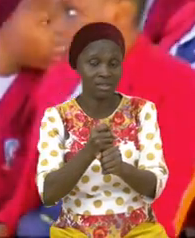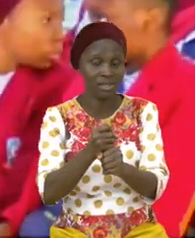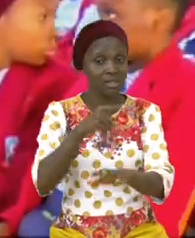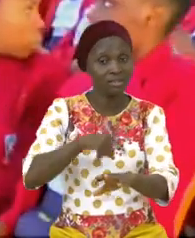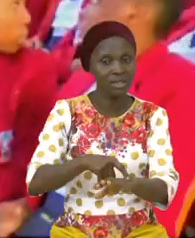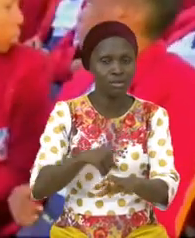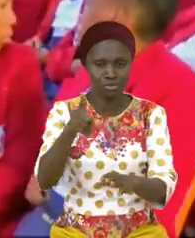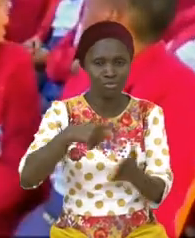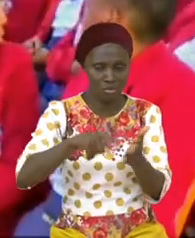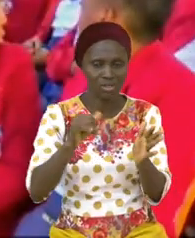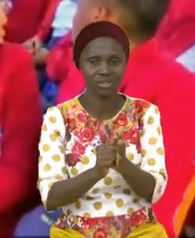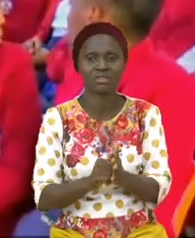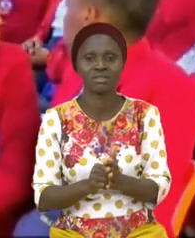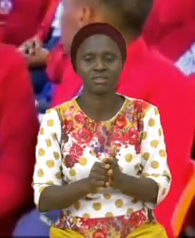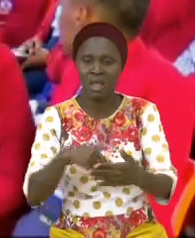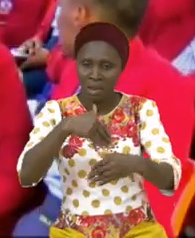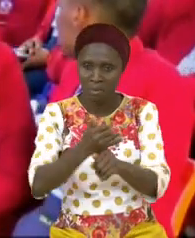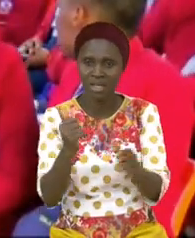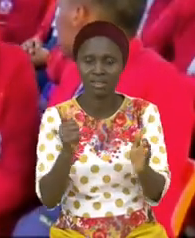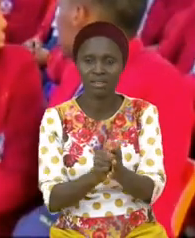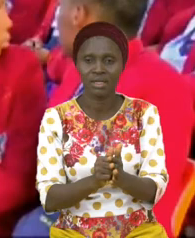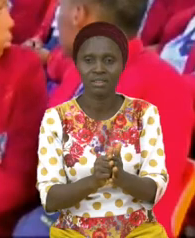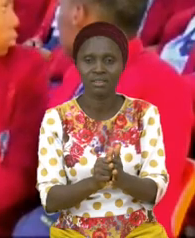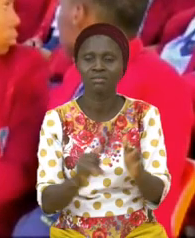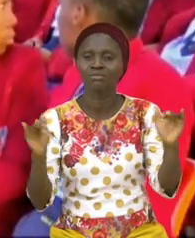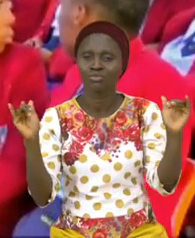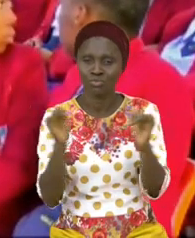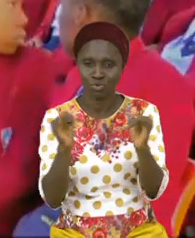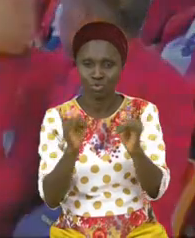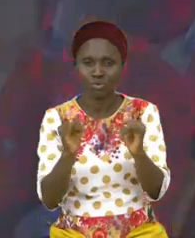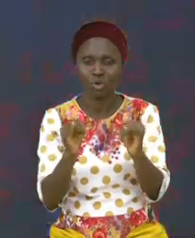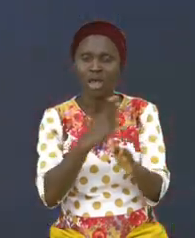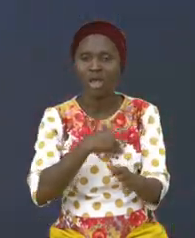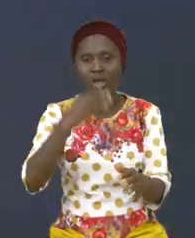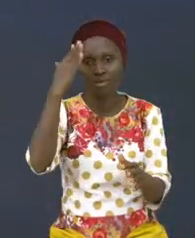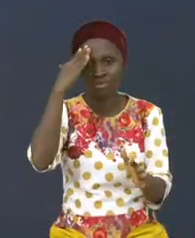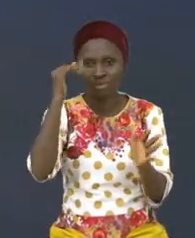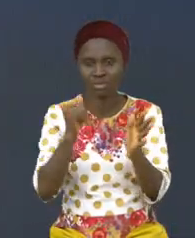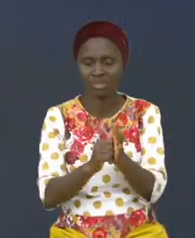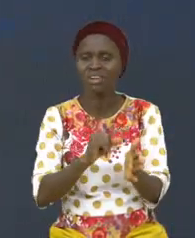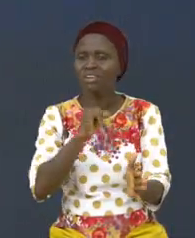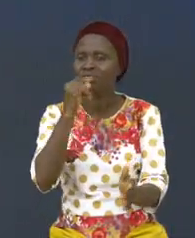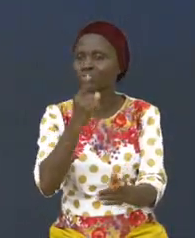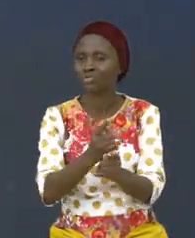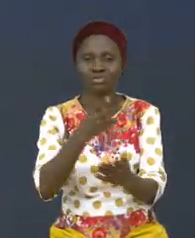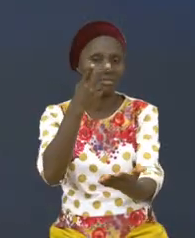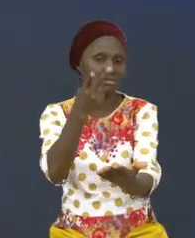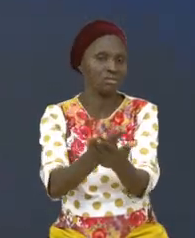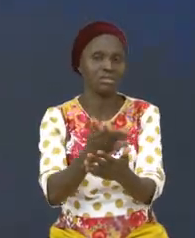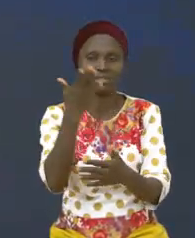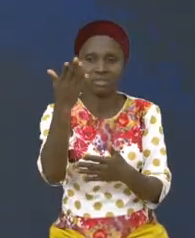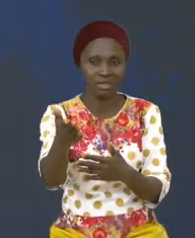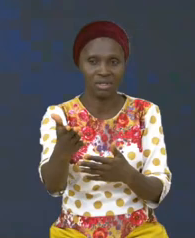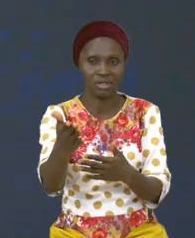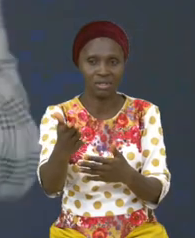that. Make that equal. And no, it's not just getting there. You